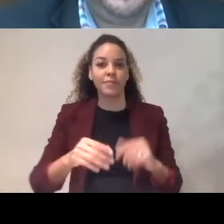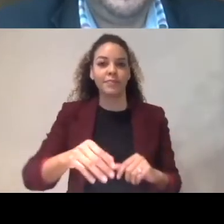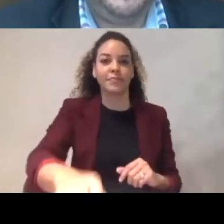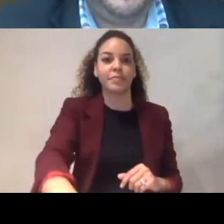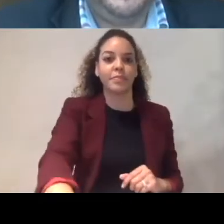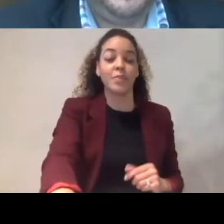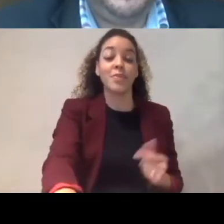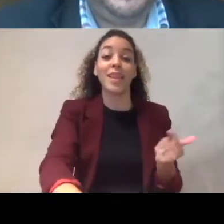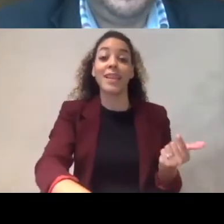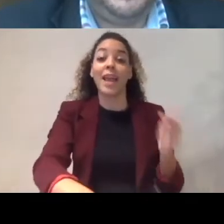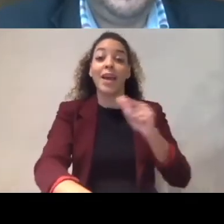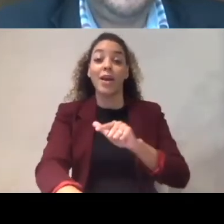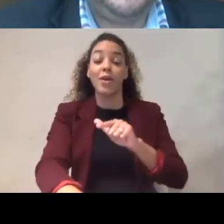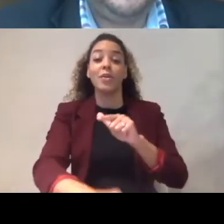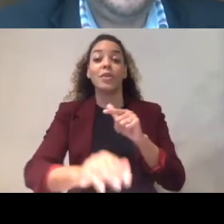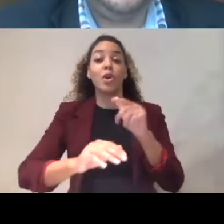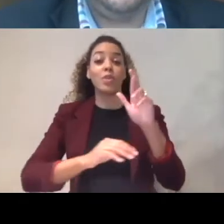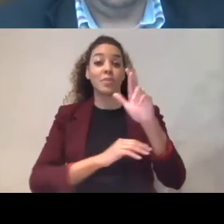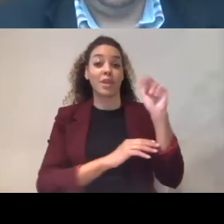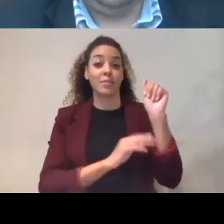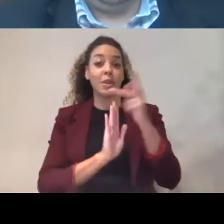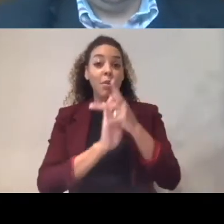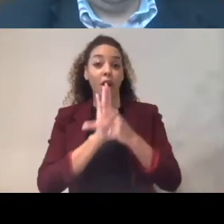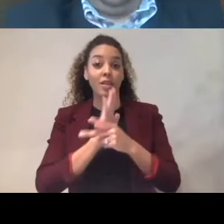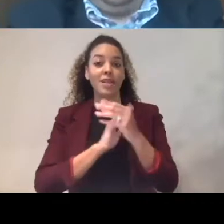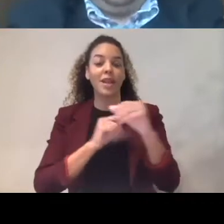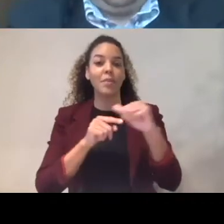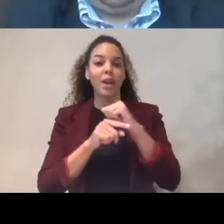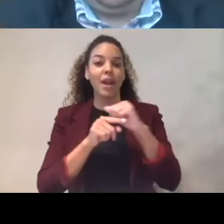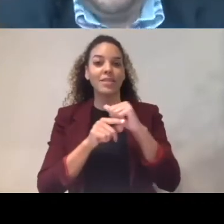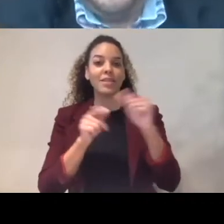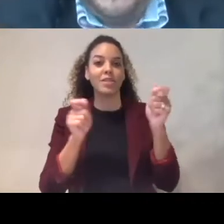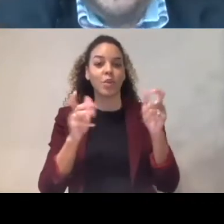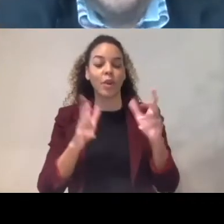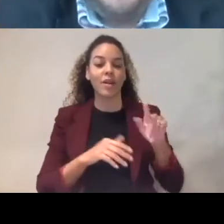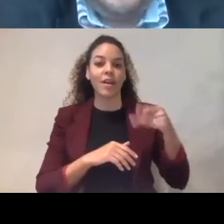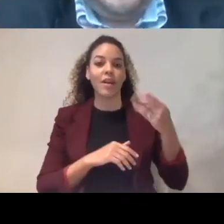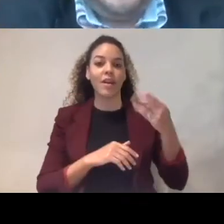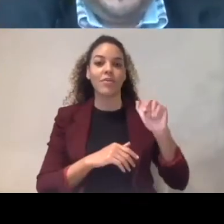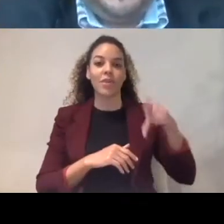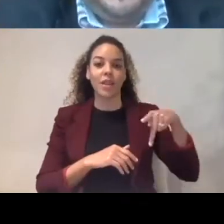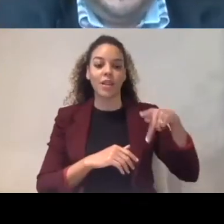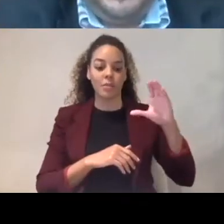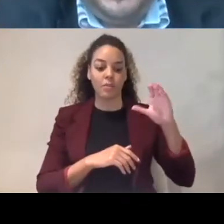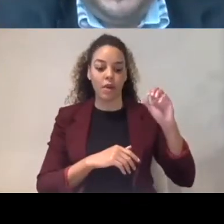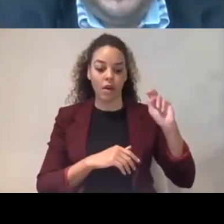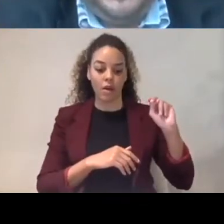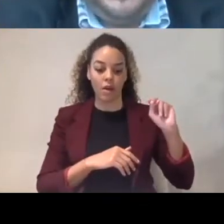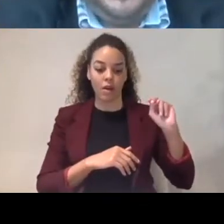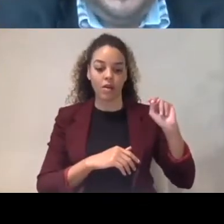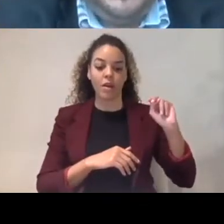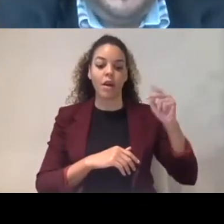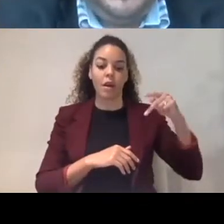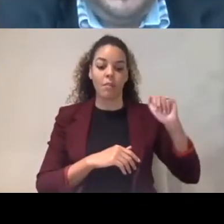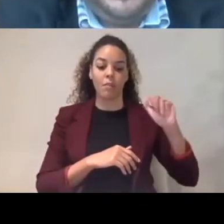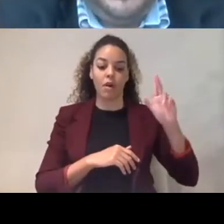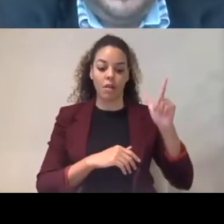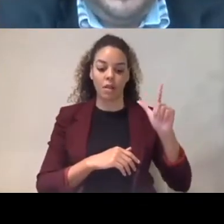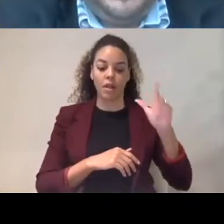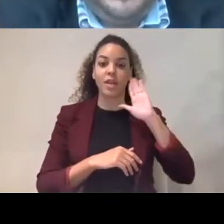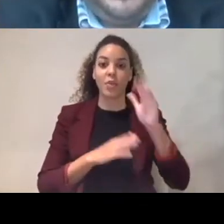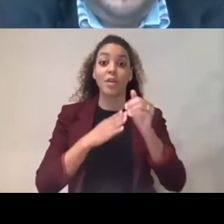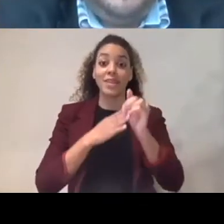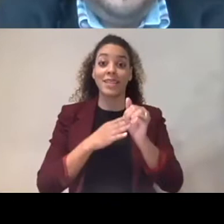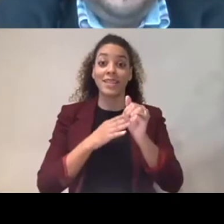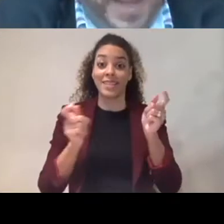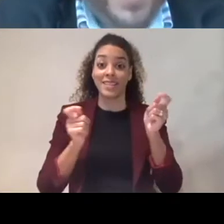RespectAbility's Policy and Practices Director, Philip Kahn-Pauli. Philip will introduce our panelists and we'll get this conversation started. So Philip, you're